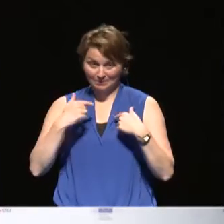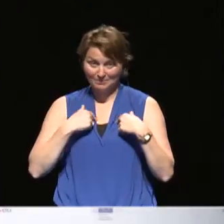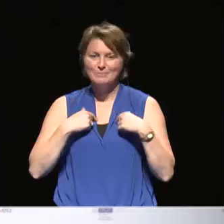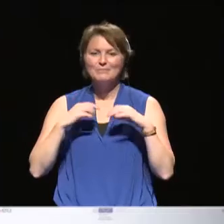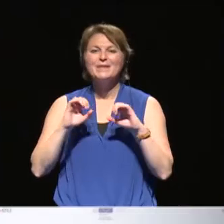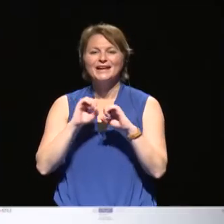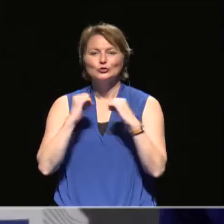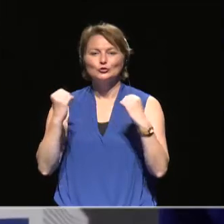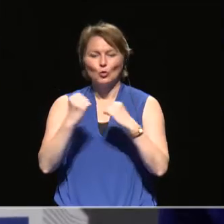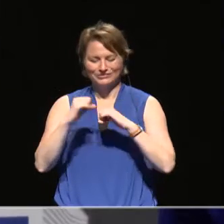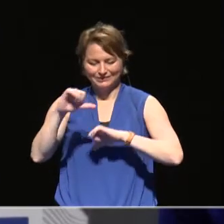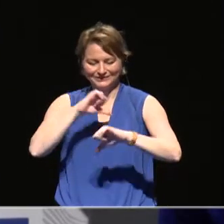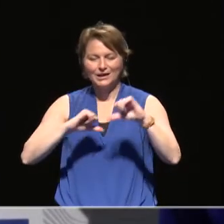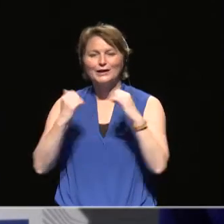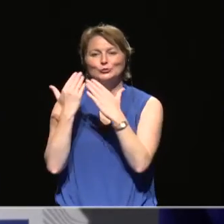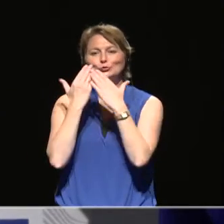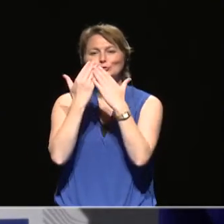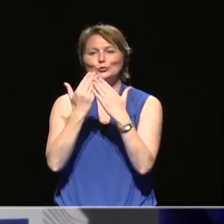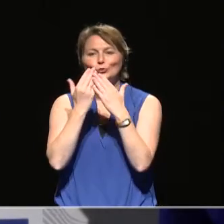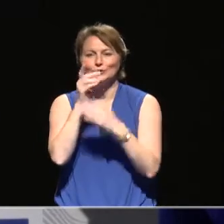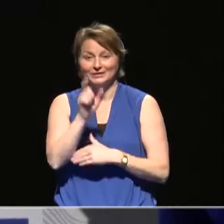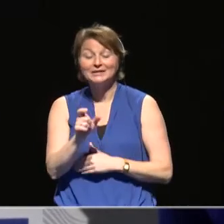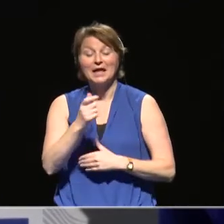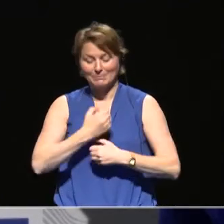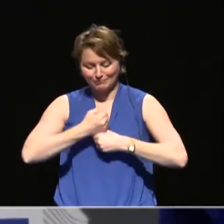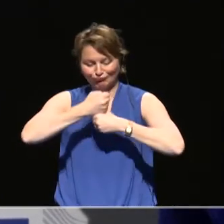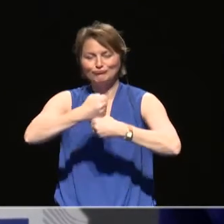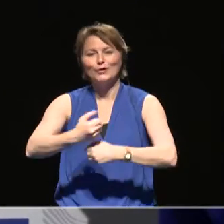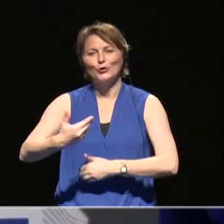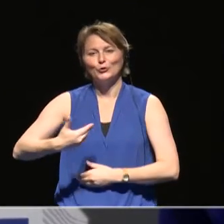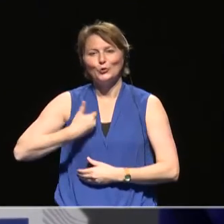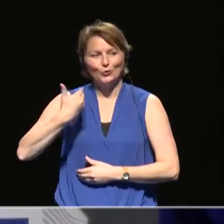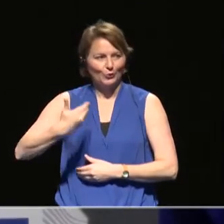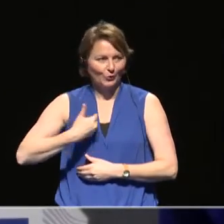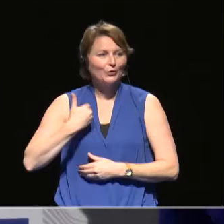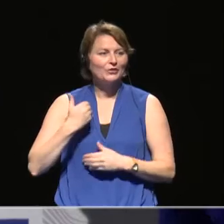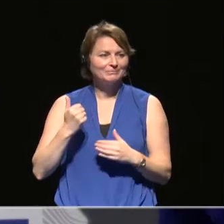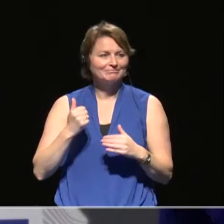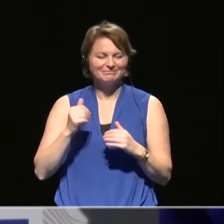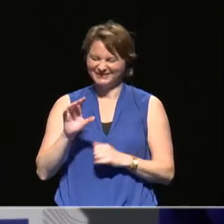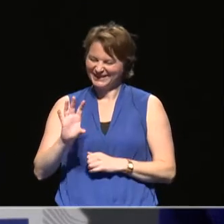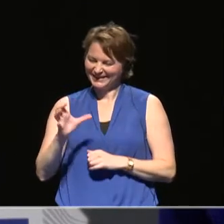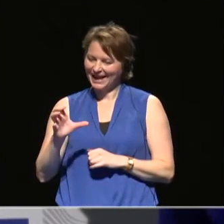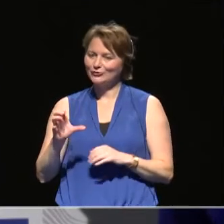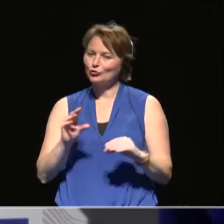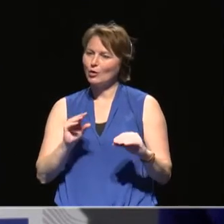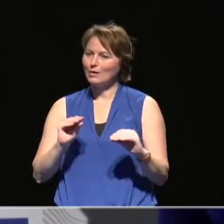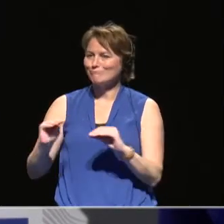sciences student, and I'm also a representative of the youth in a national movement. It's